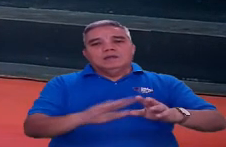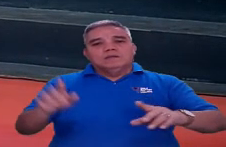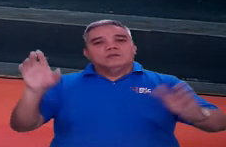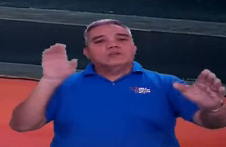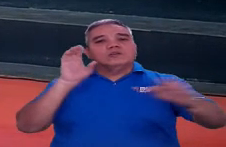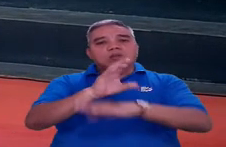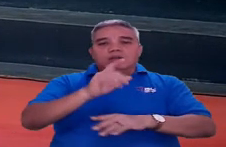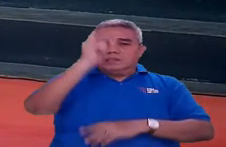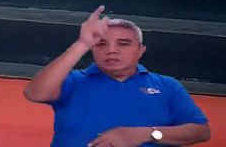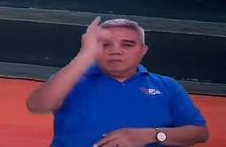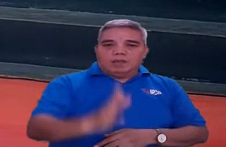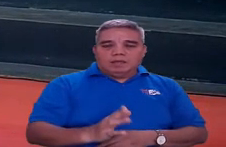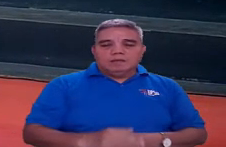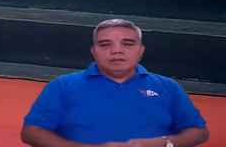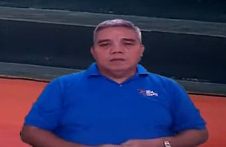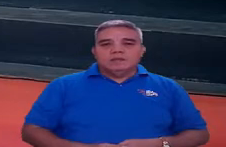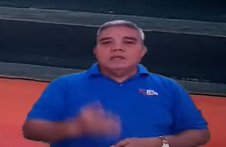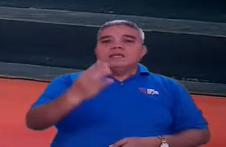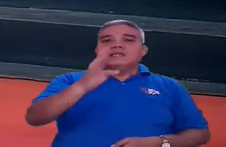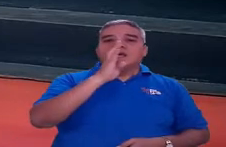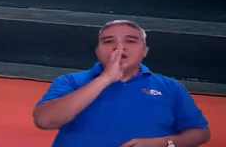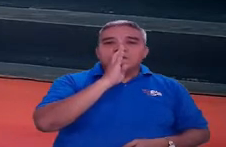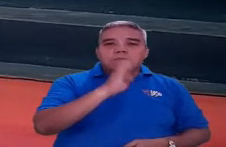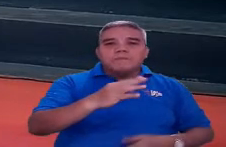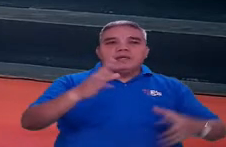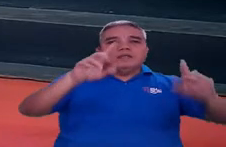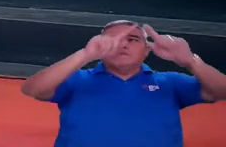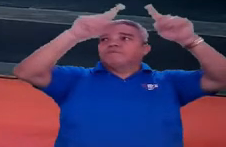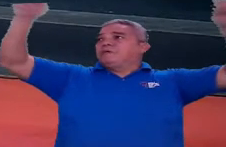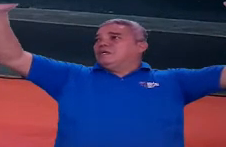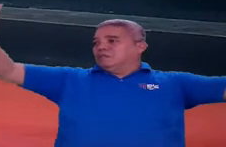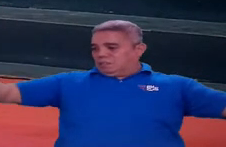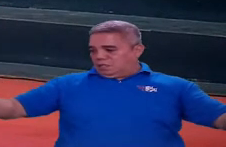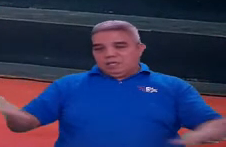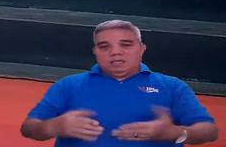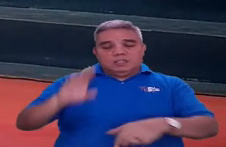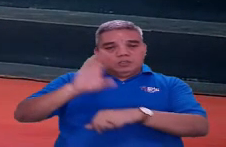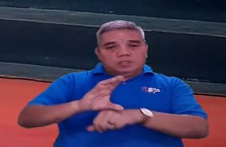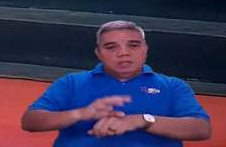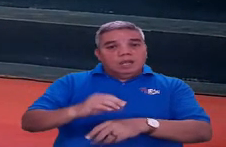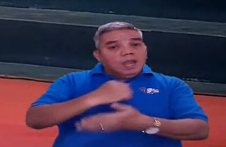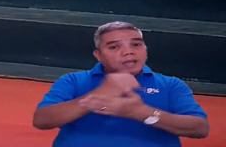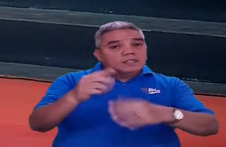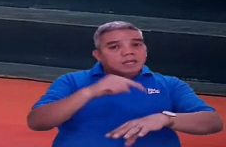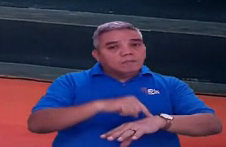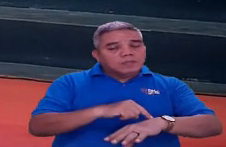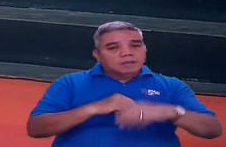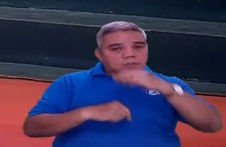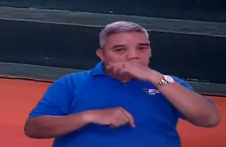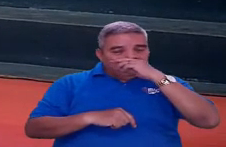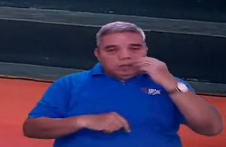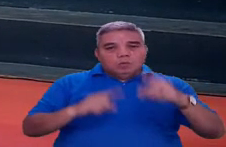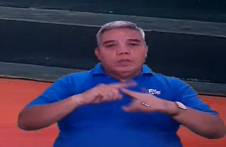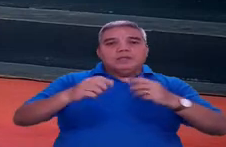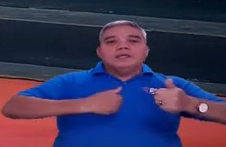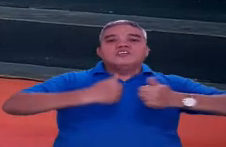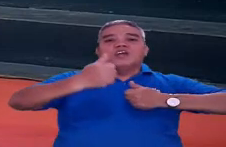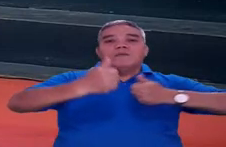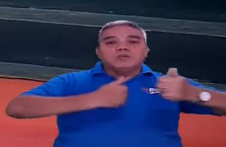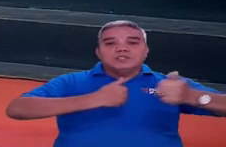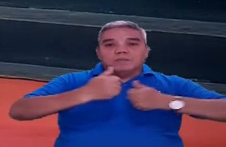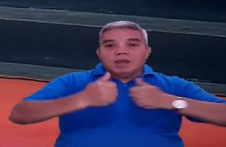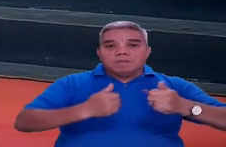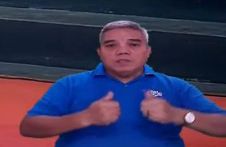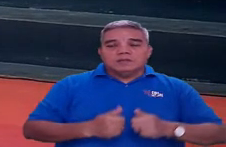God. They have big screen in their churches. And sometimes when championship